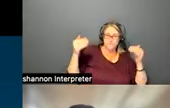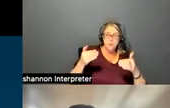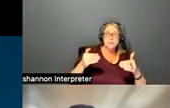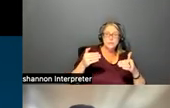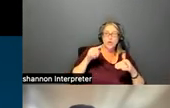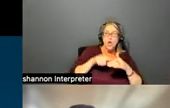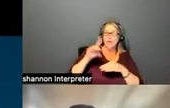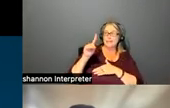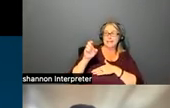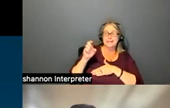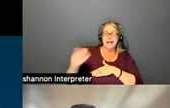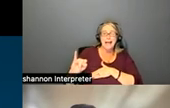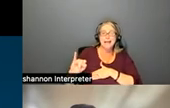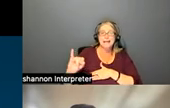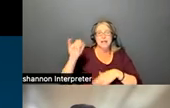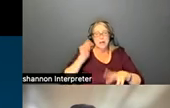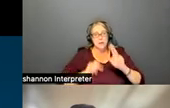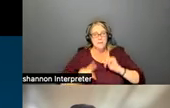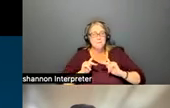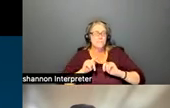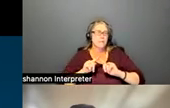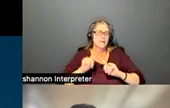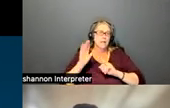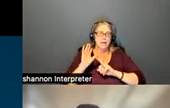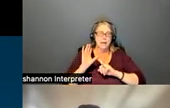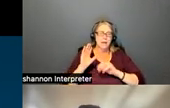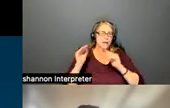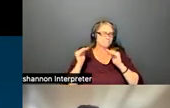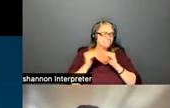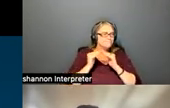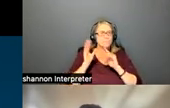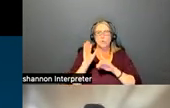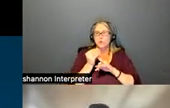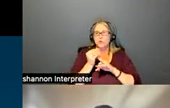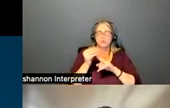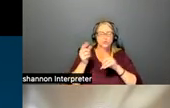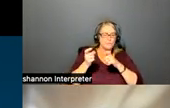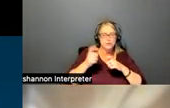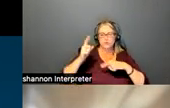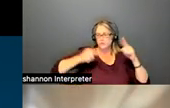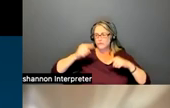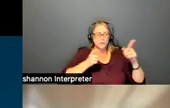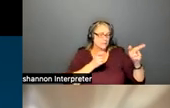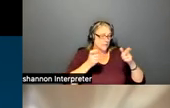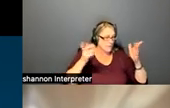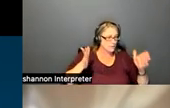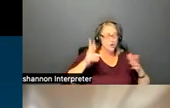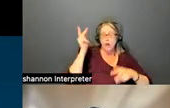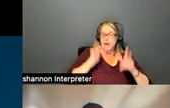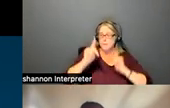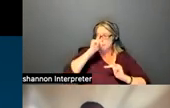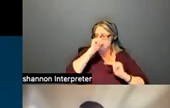work, so people, culture, equity managers, diversity managers, folks who are focused